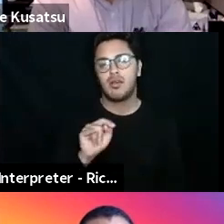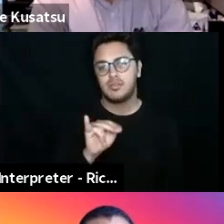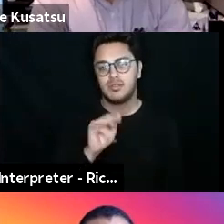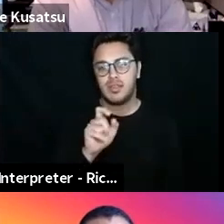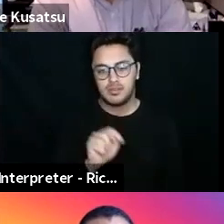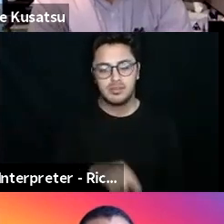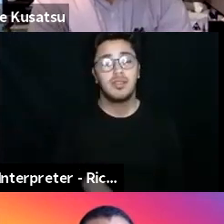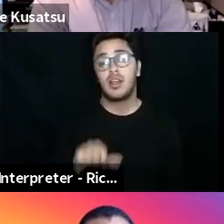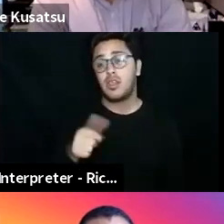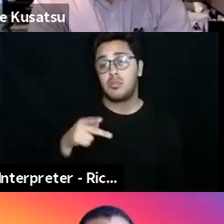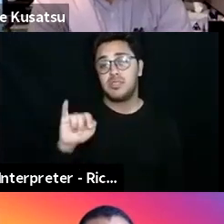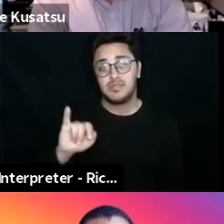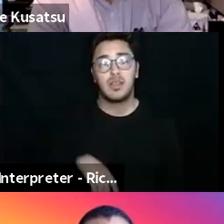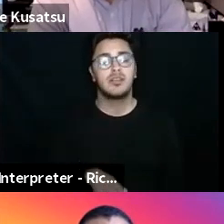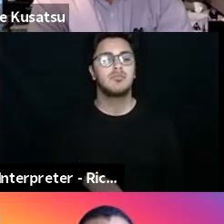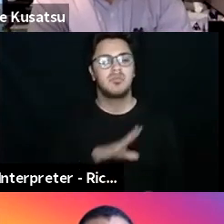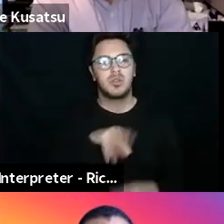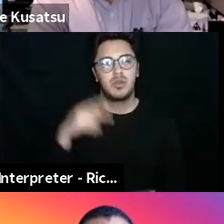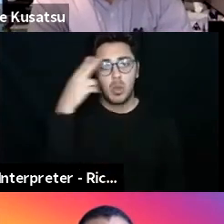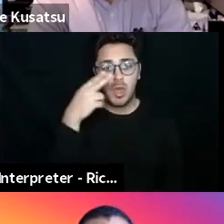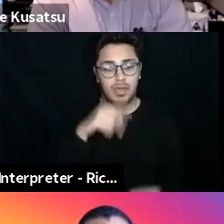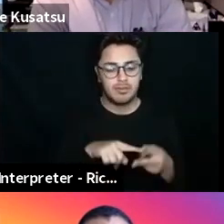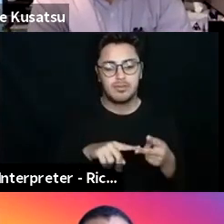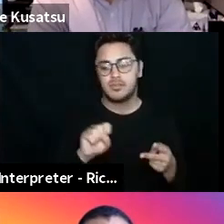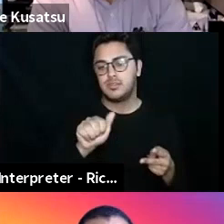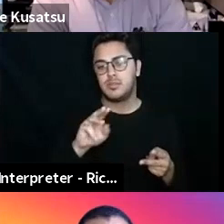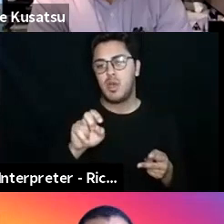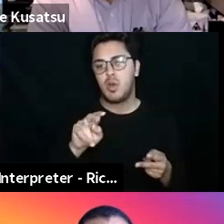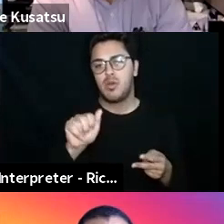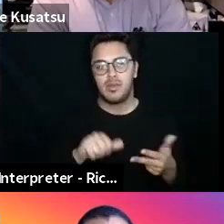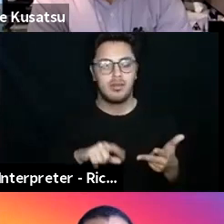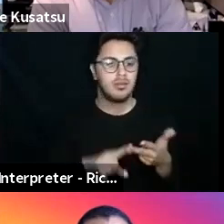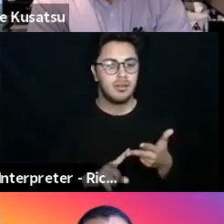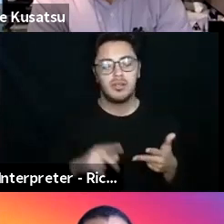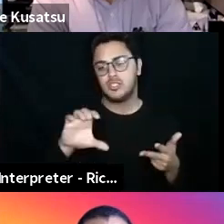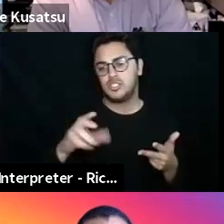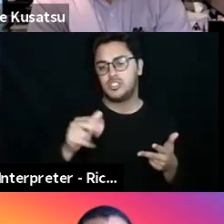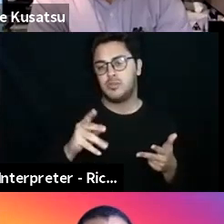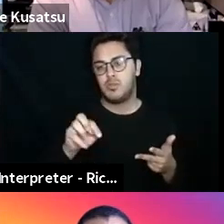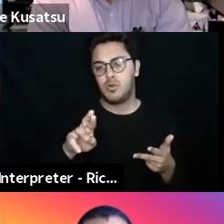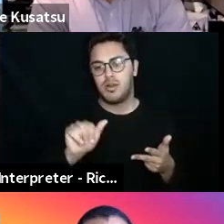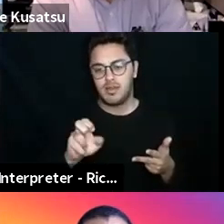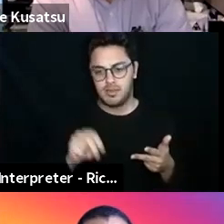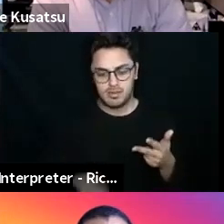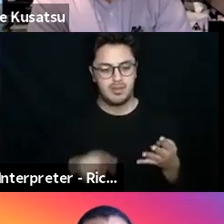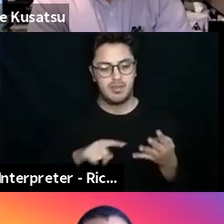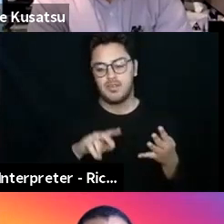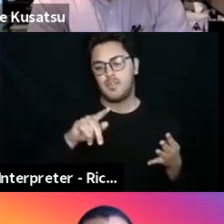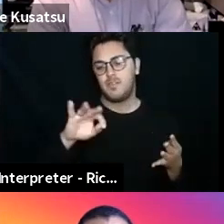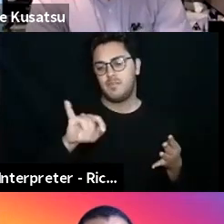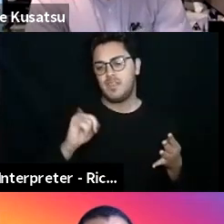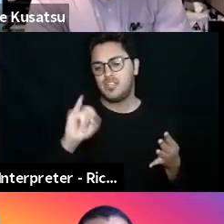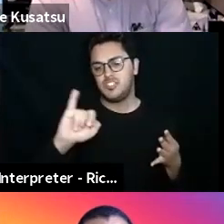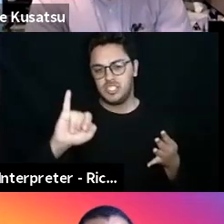Islander includes Native Hawaiian, Samoan, Guamanian or Chamorro, Fijian, Tongan or